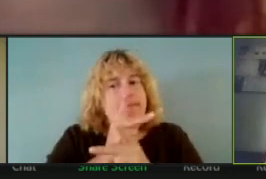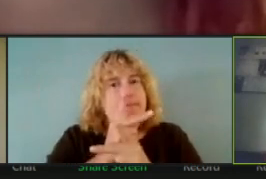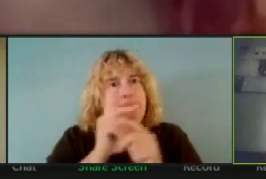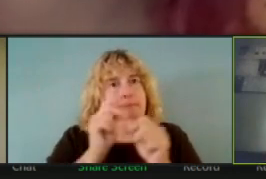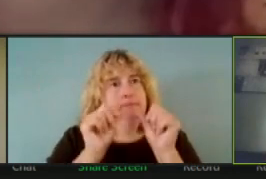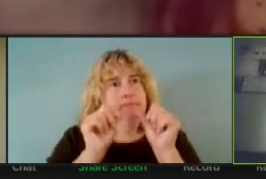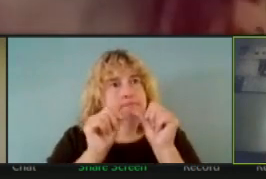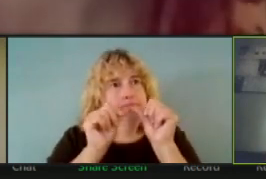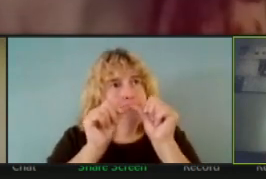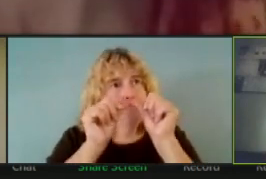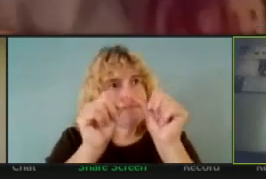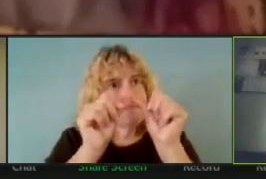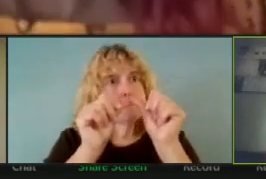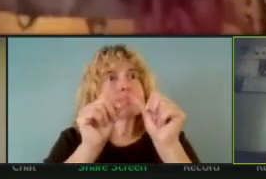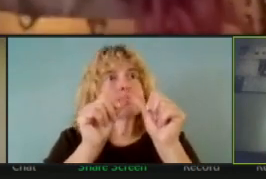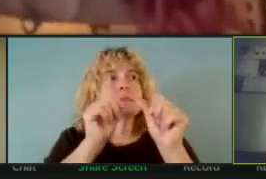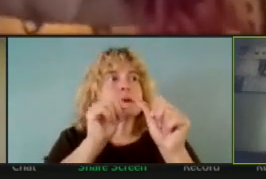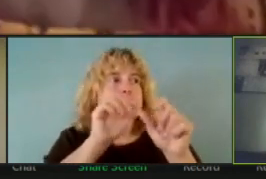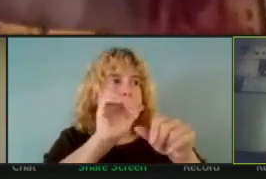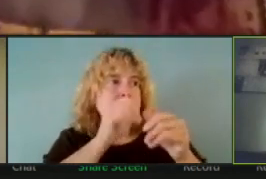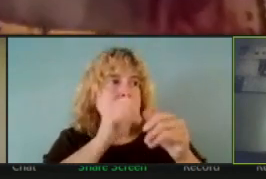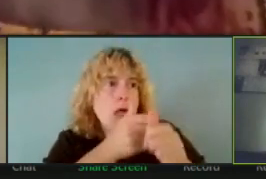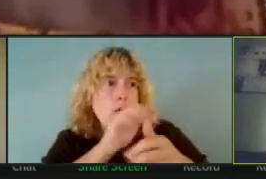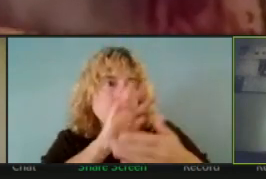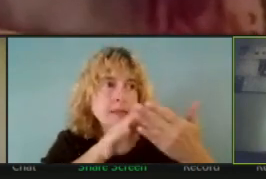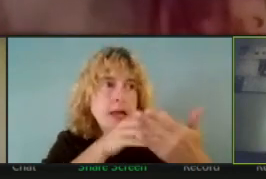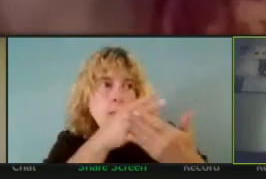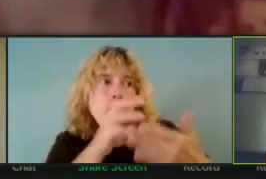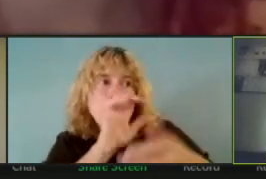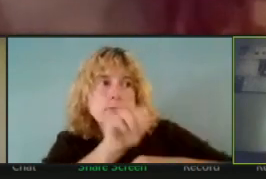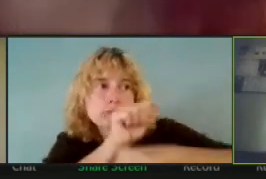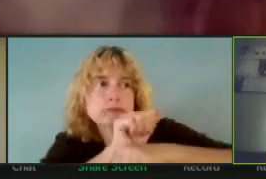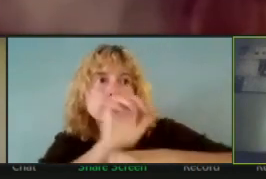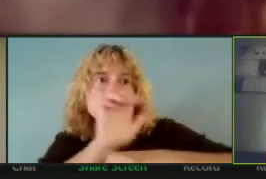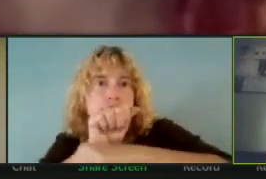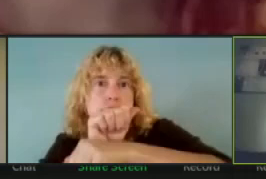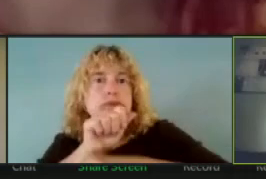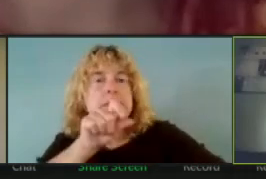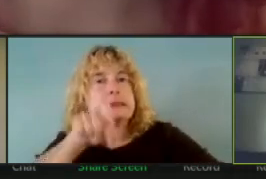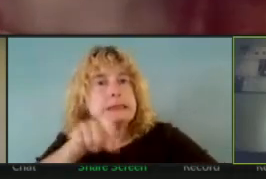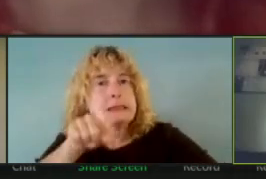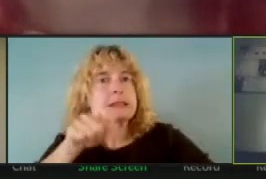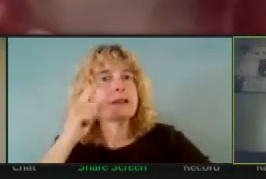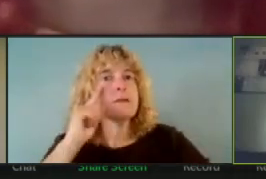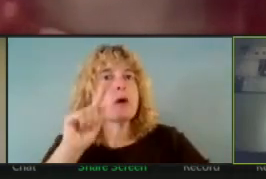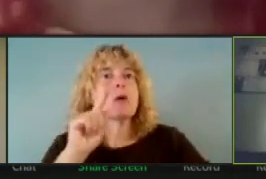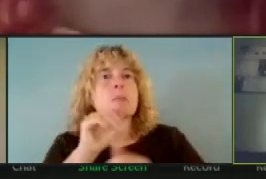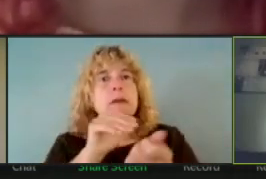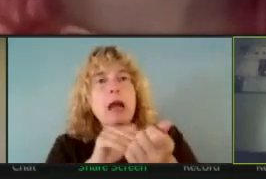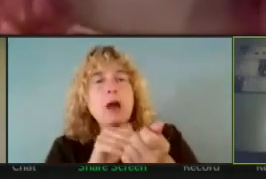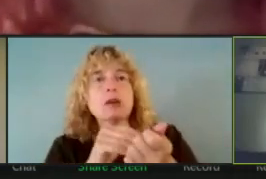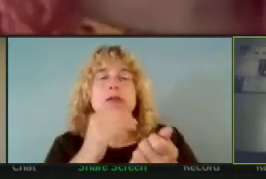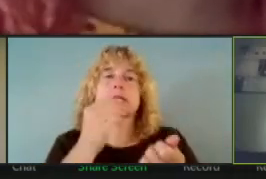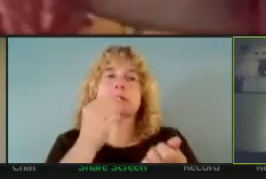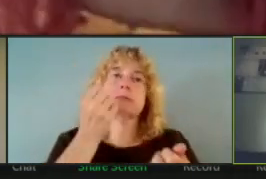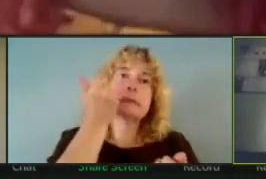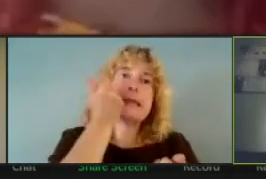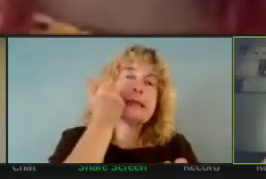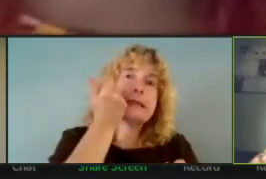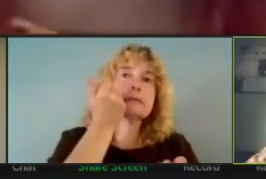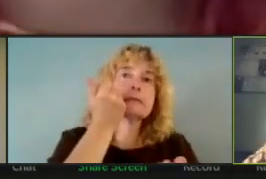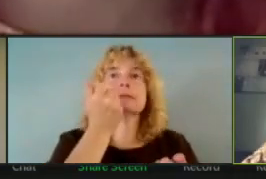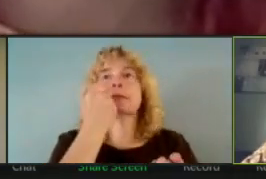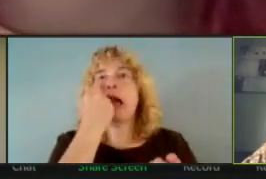children during this time. This is not the time to skip on health checks, but a time to build a better relationship with